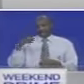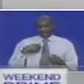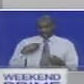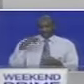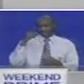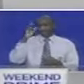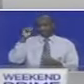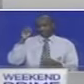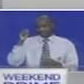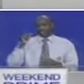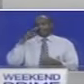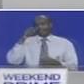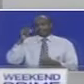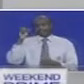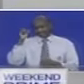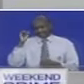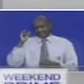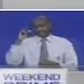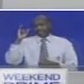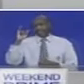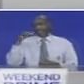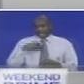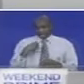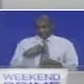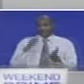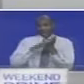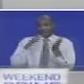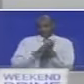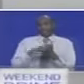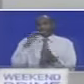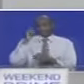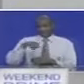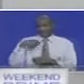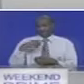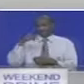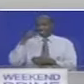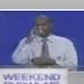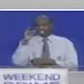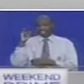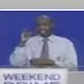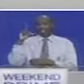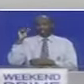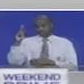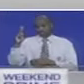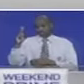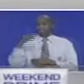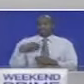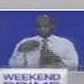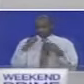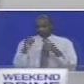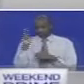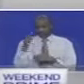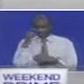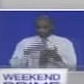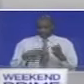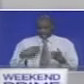MPs Agnes Ndete and Philip Kalohi, and former Makueni Member of Parliament Peter Kielu. President Kenyatta has also appointed former